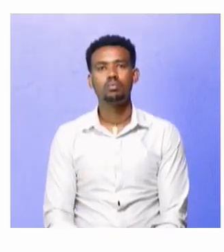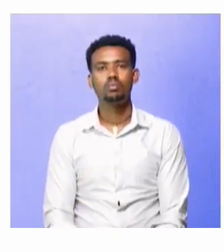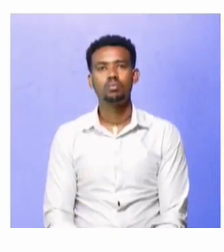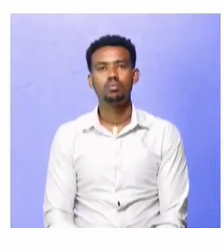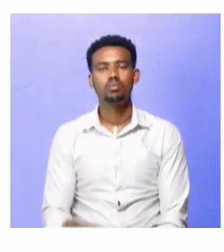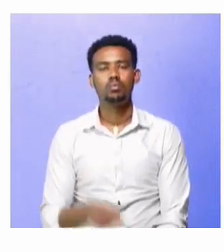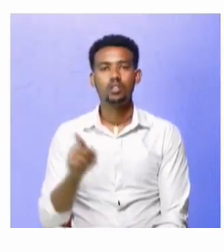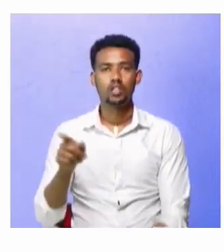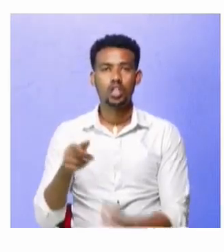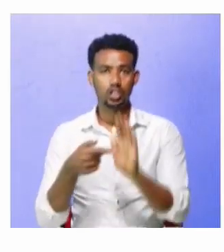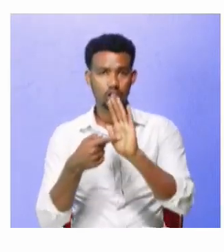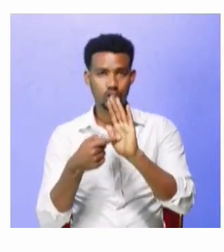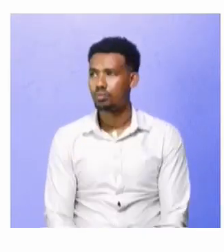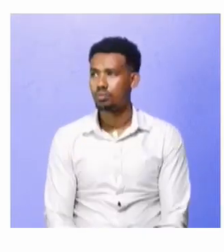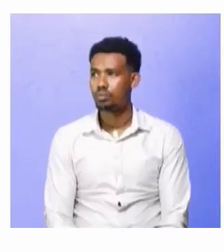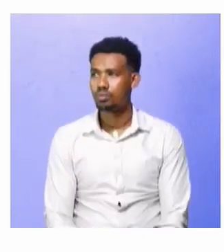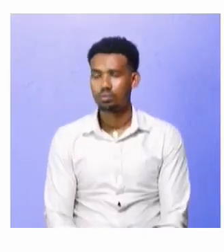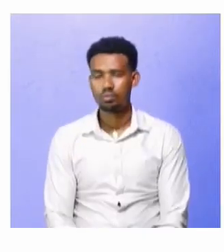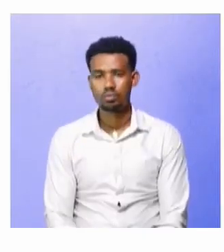that show